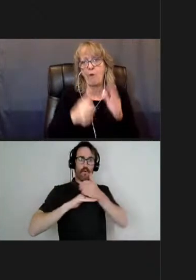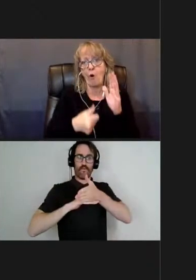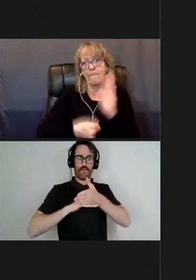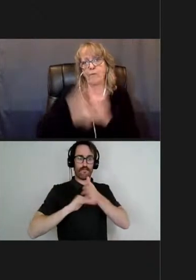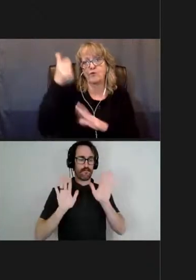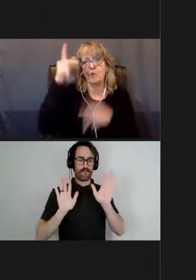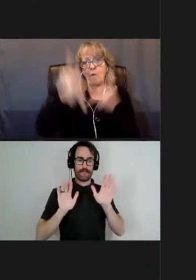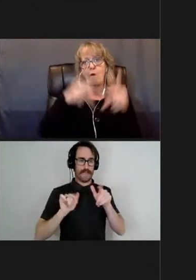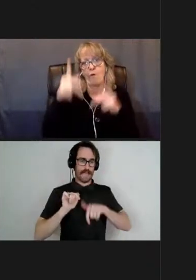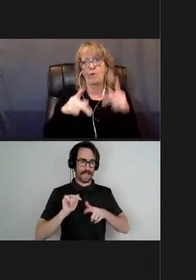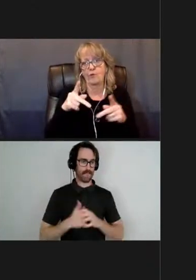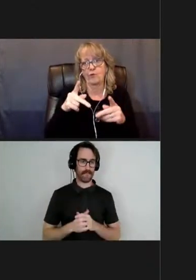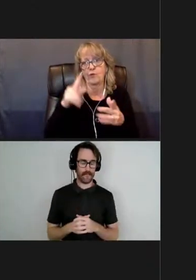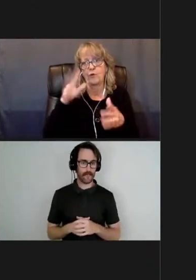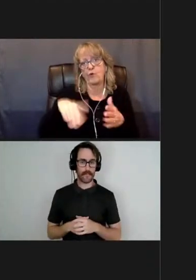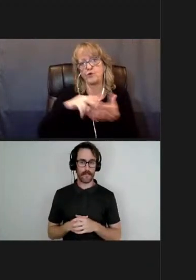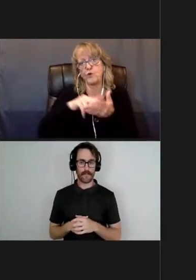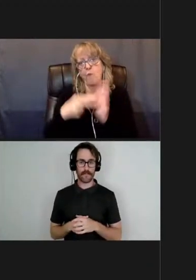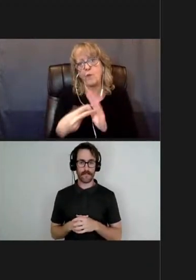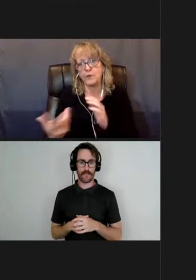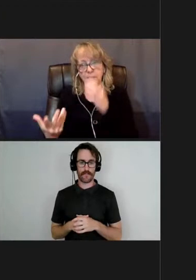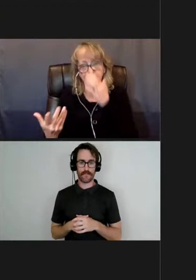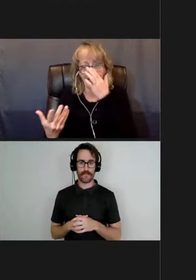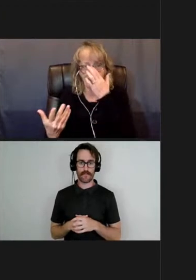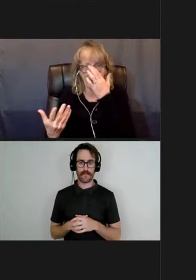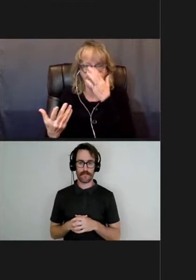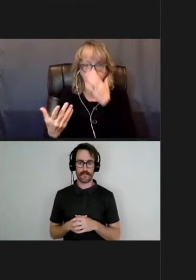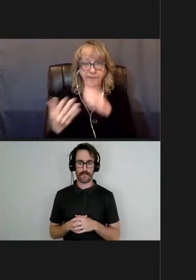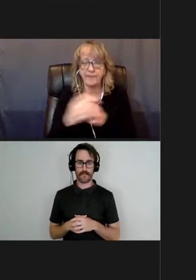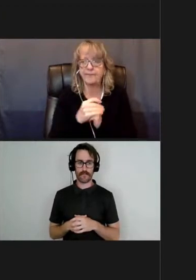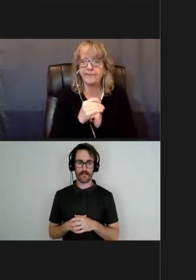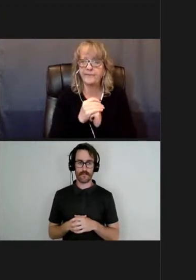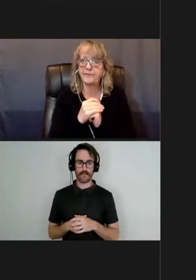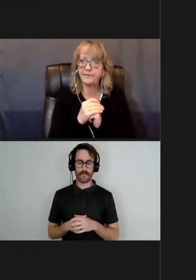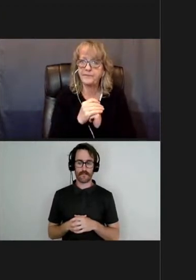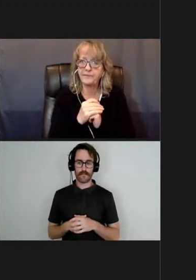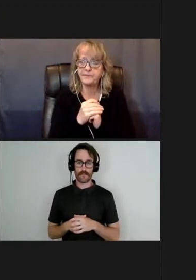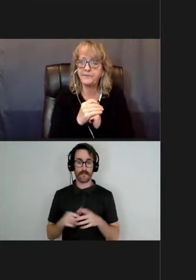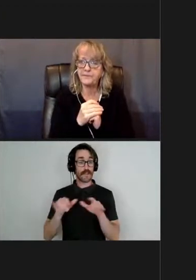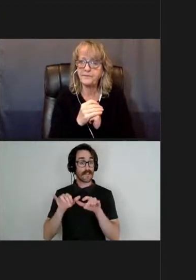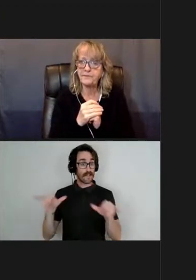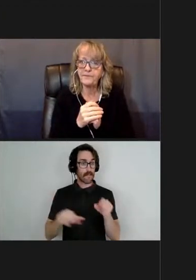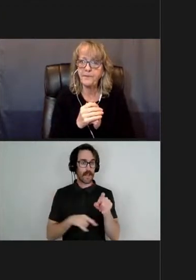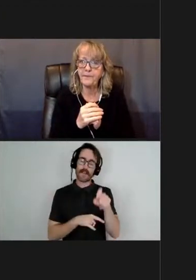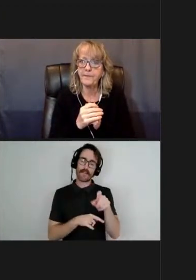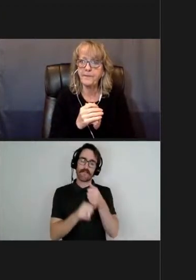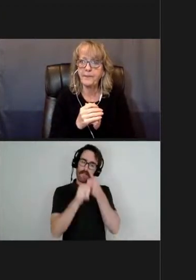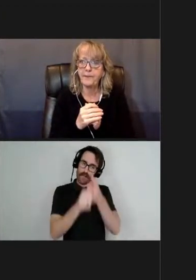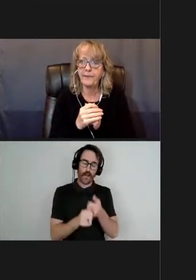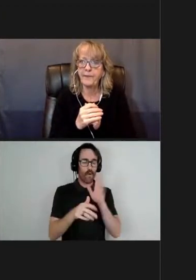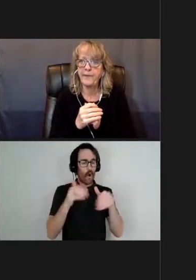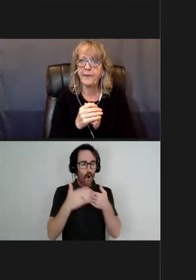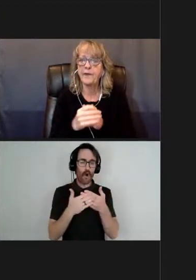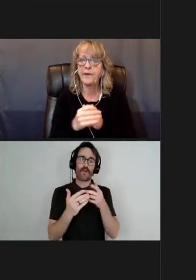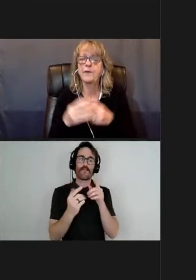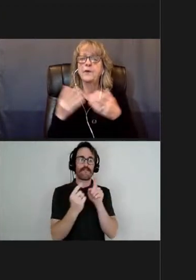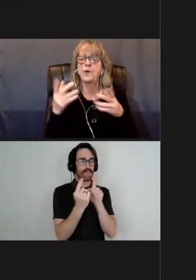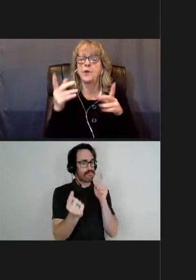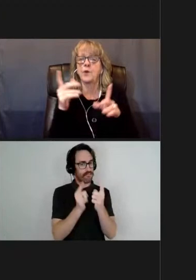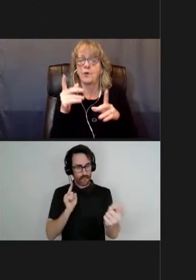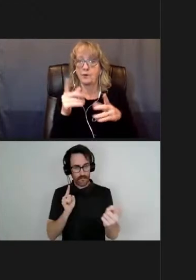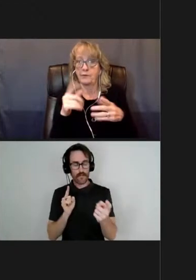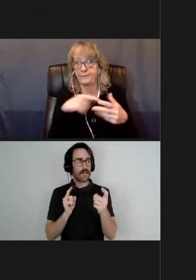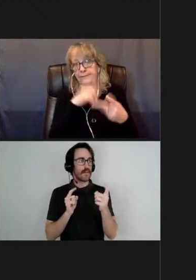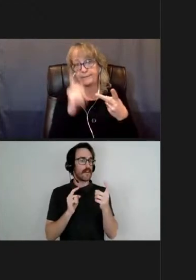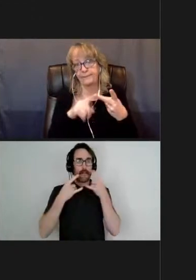have more people than allowed, sorry, in their capacity limits, as well as having the physical distancing and masking and outdoor lineups. Also, if